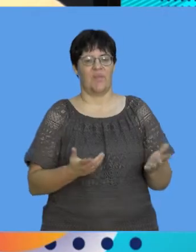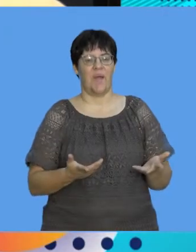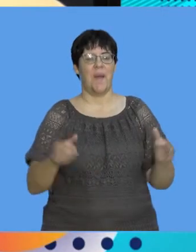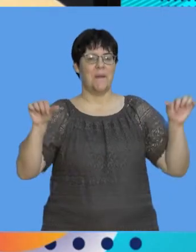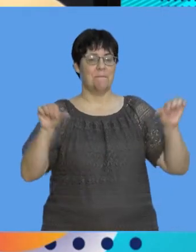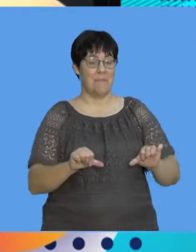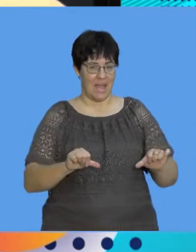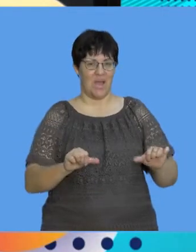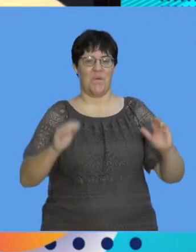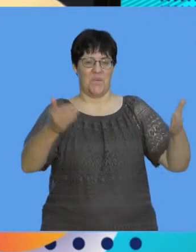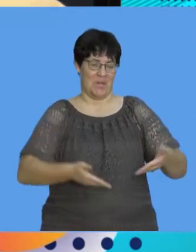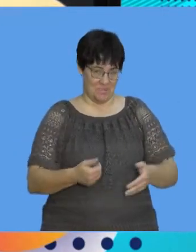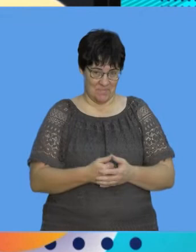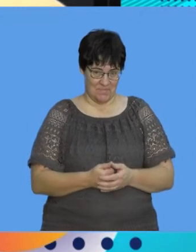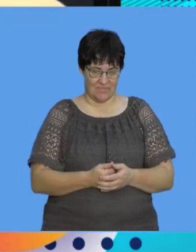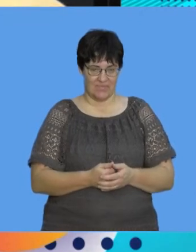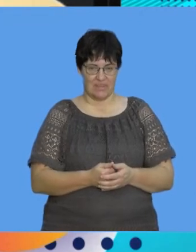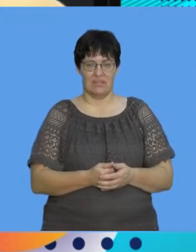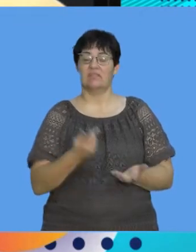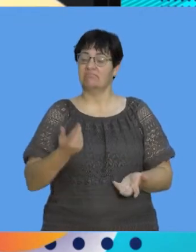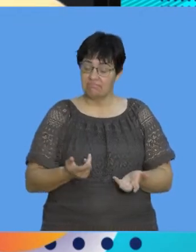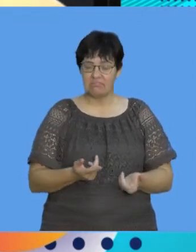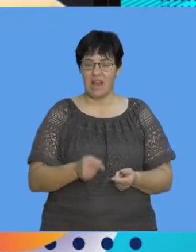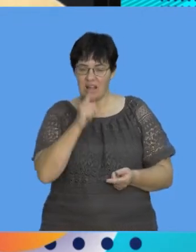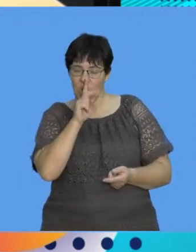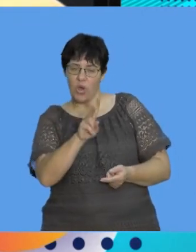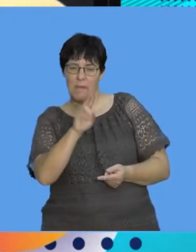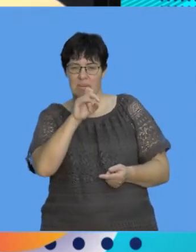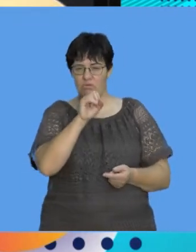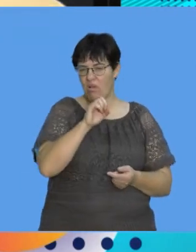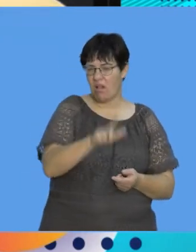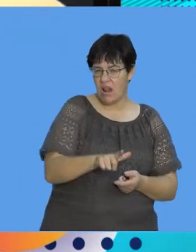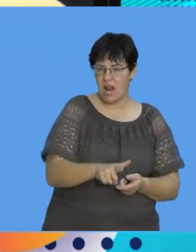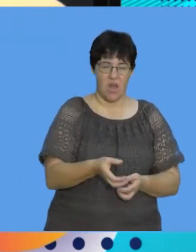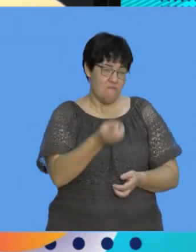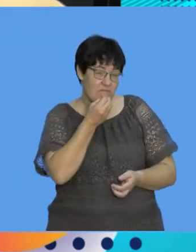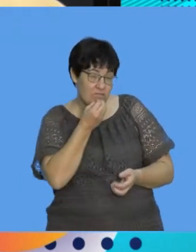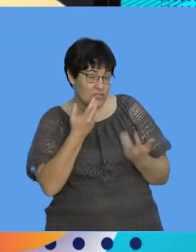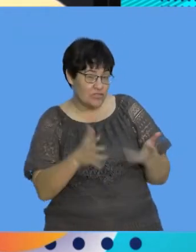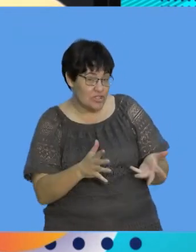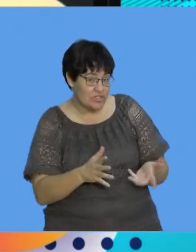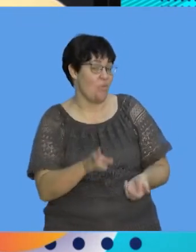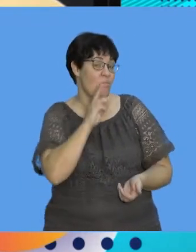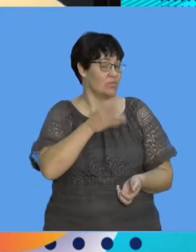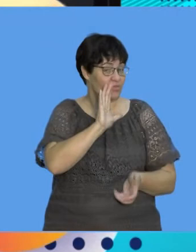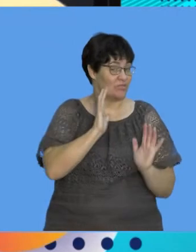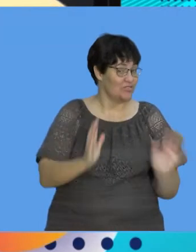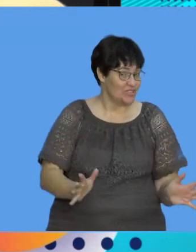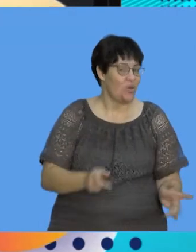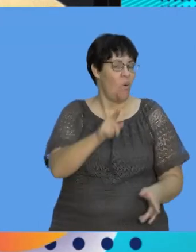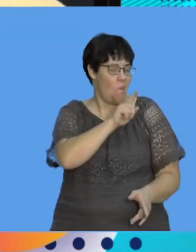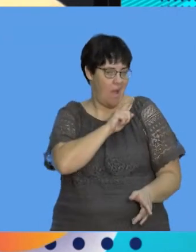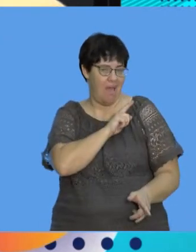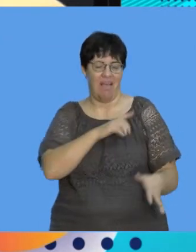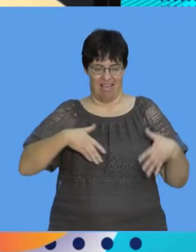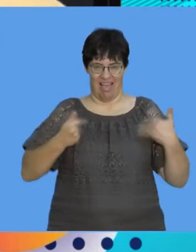Welcome back from your break. Now that you had a look at the minerals, did you maybe go and make yourself a snack and have a glass of water, because you know what keeps